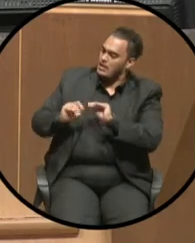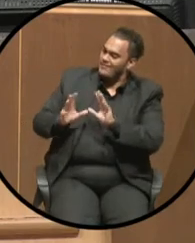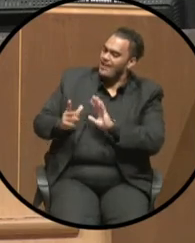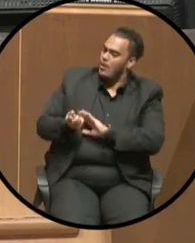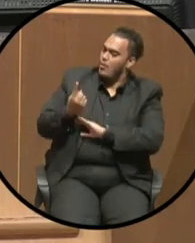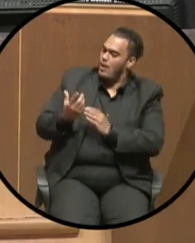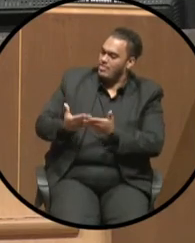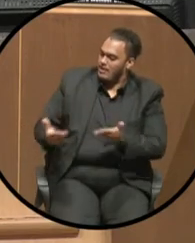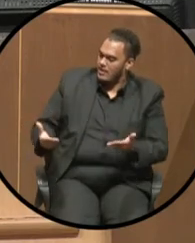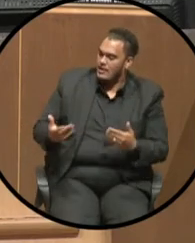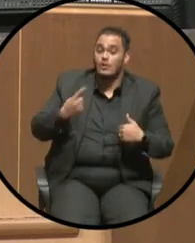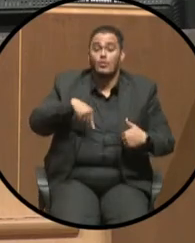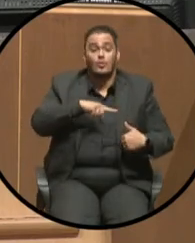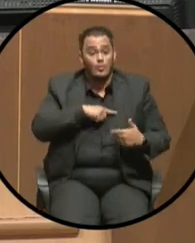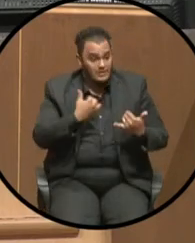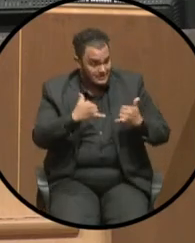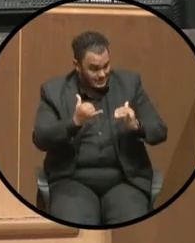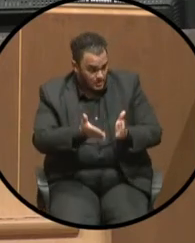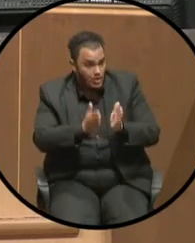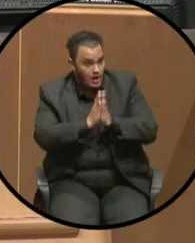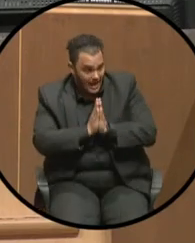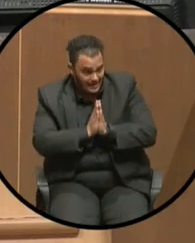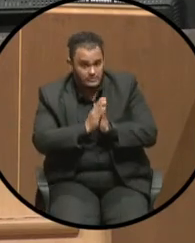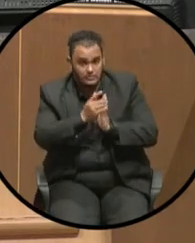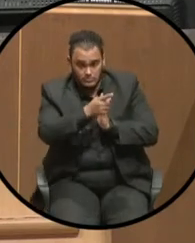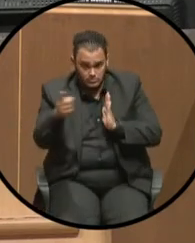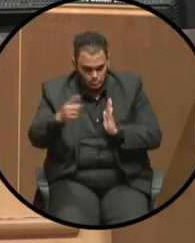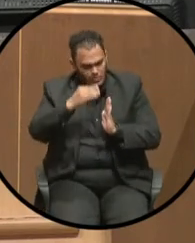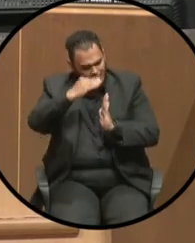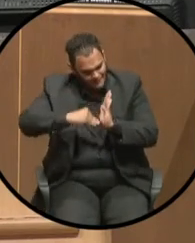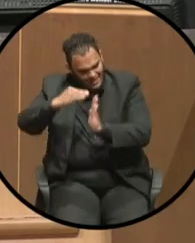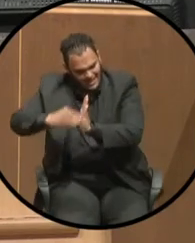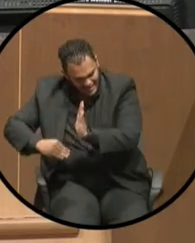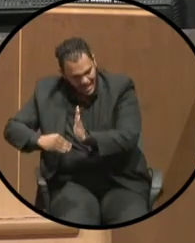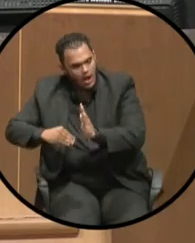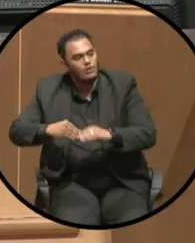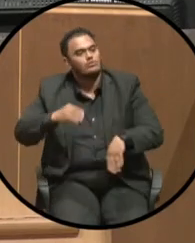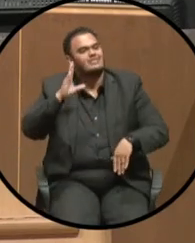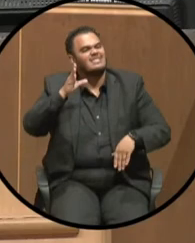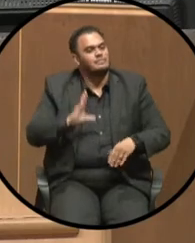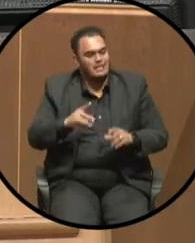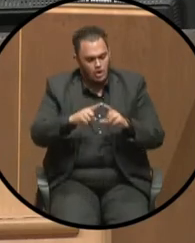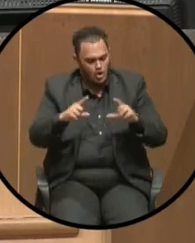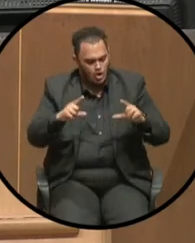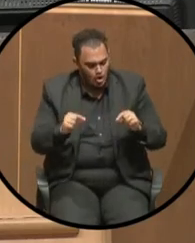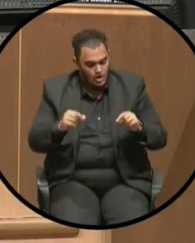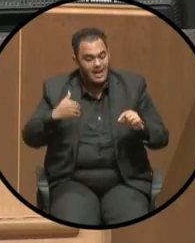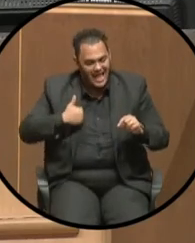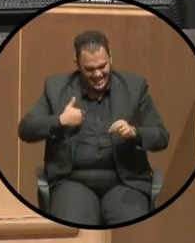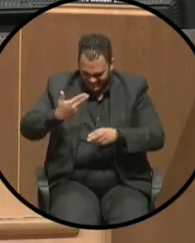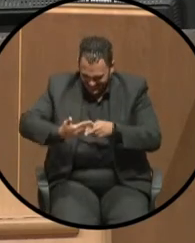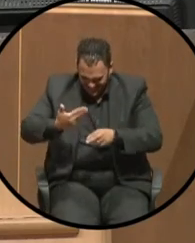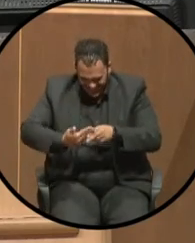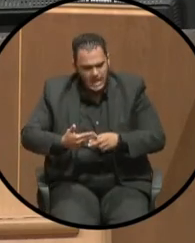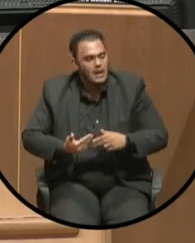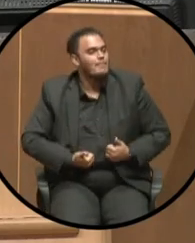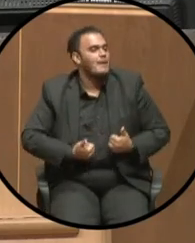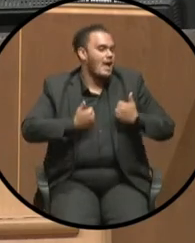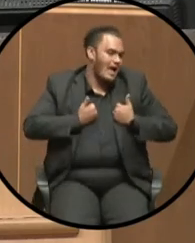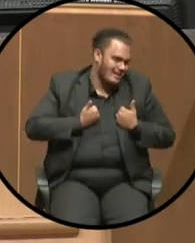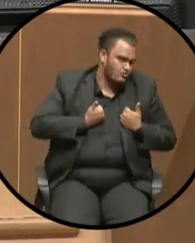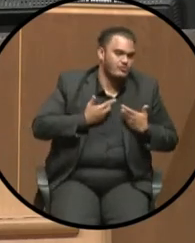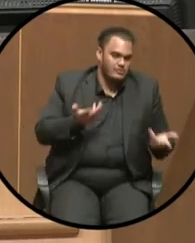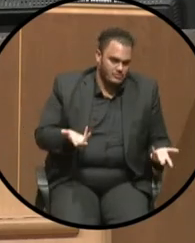We are still asking the public to fill out the speaker's card, which would include the name and the address. And the address can become particularly